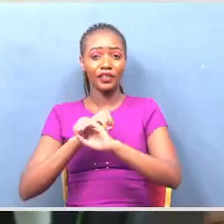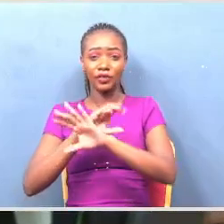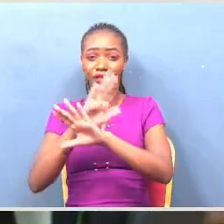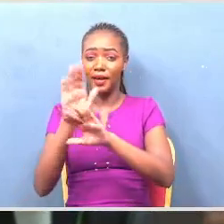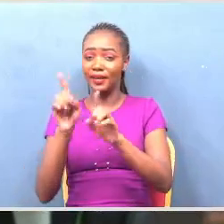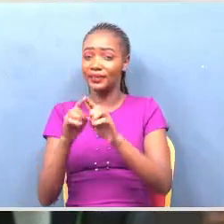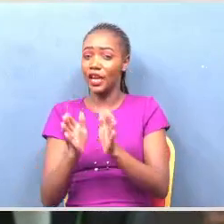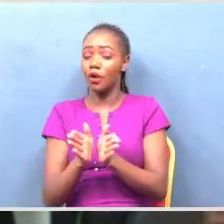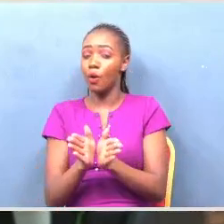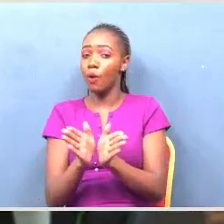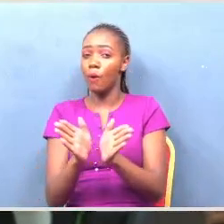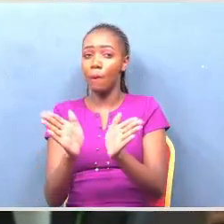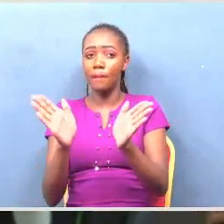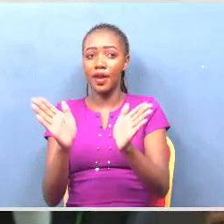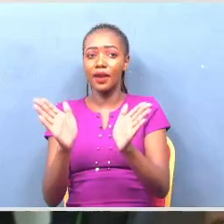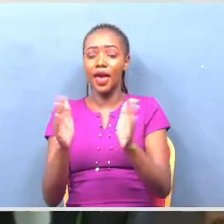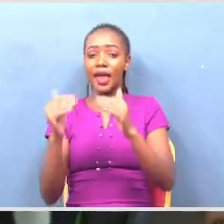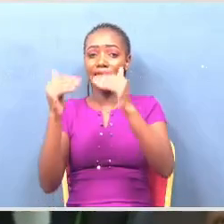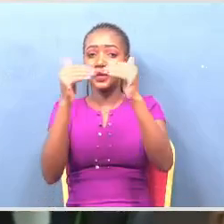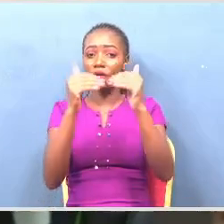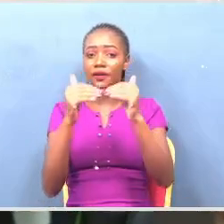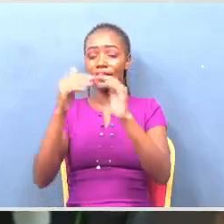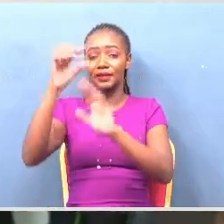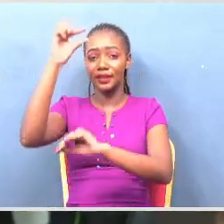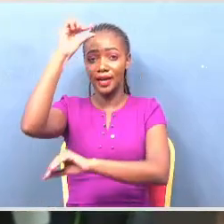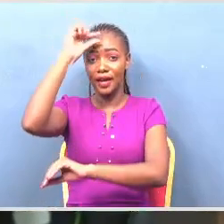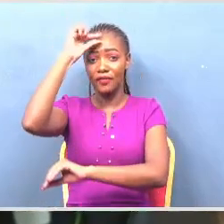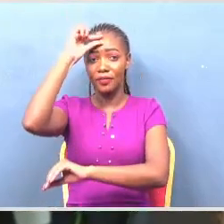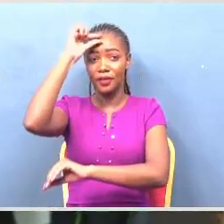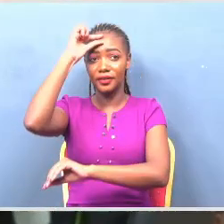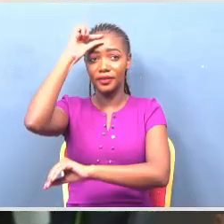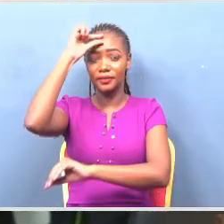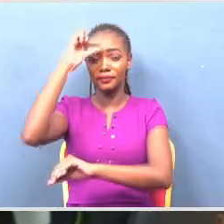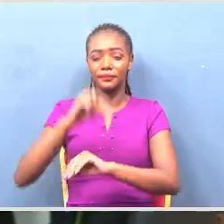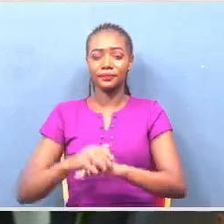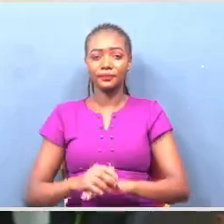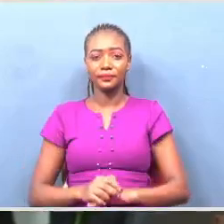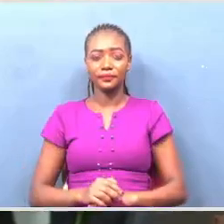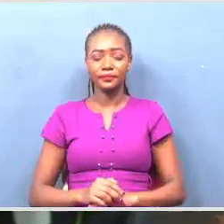open, democratic government.